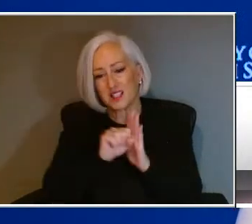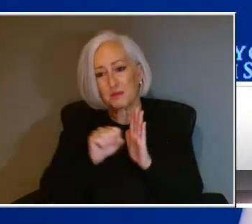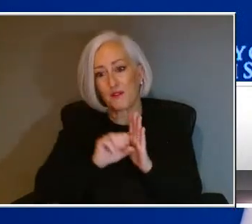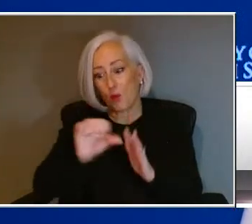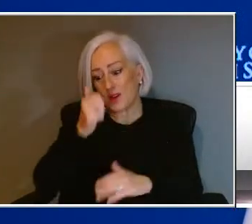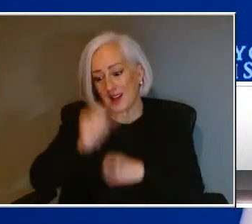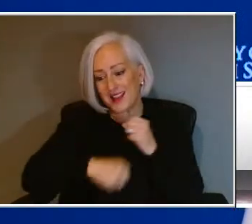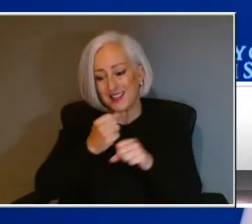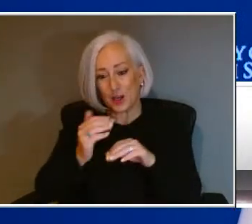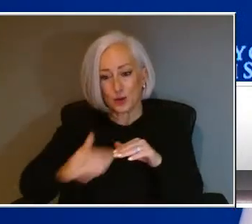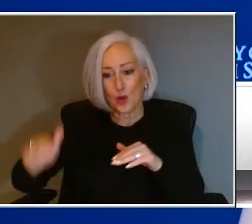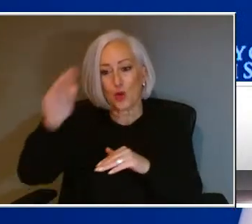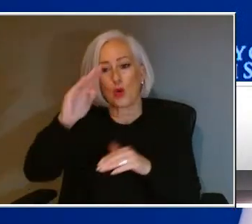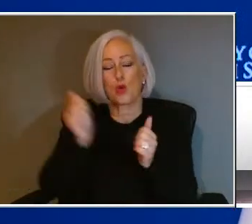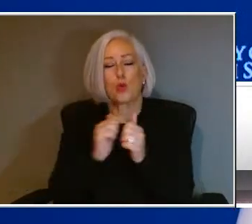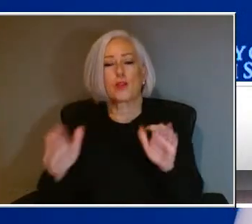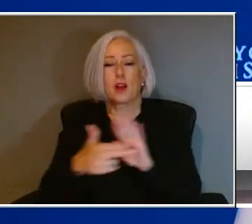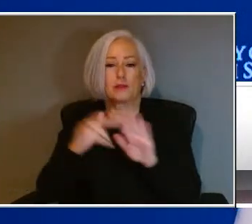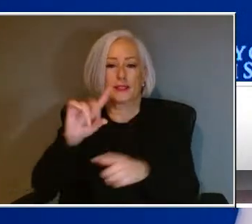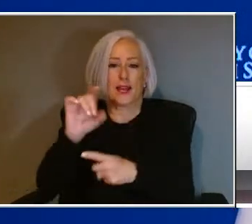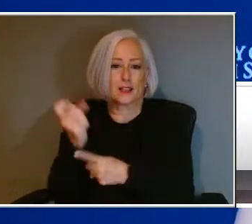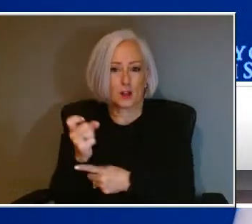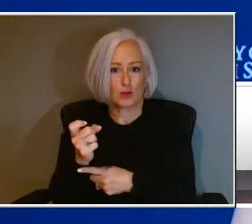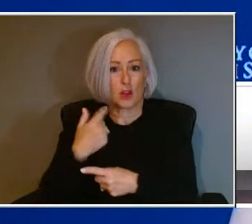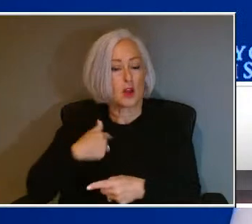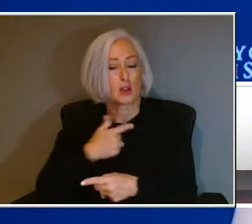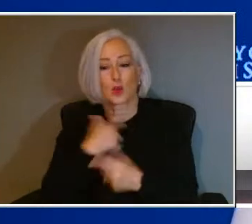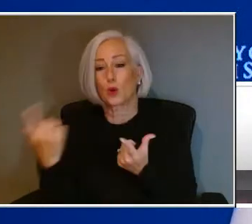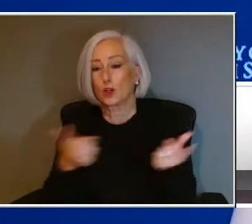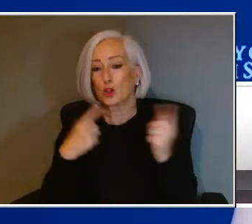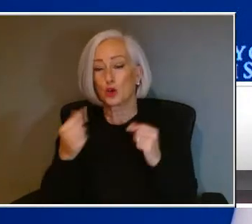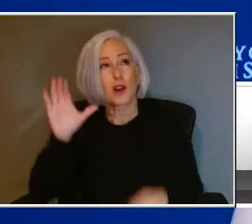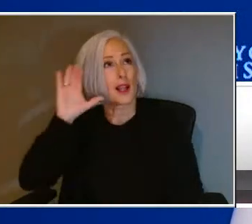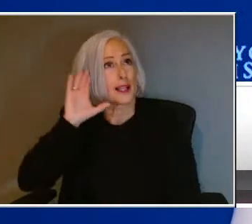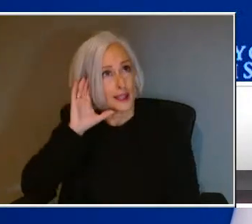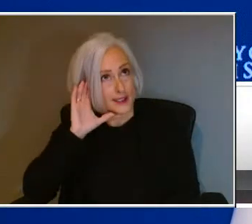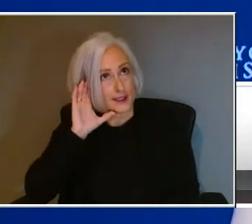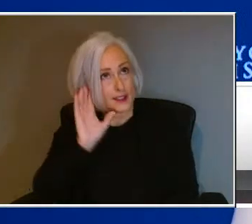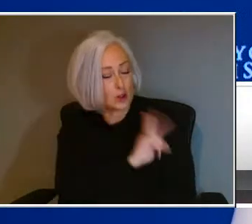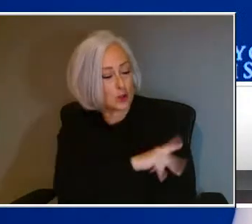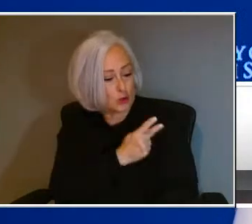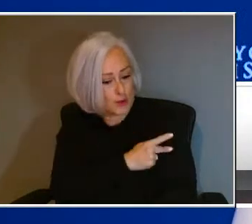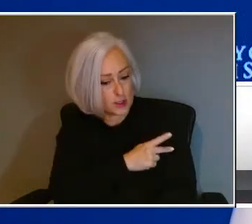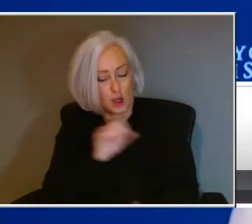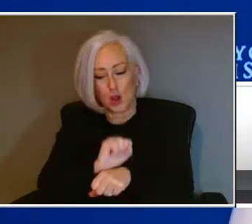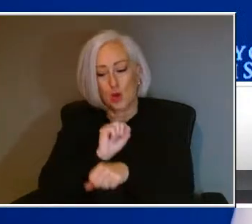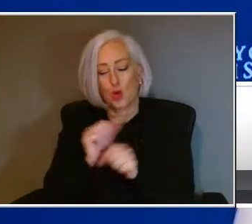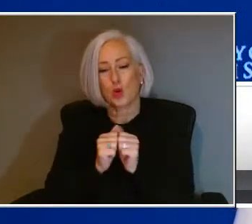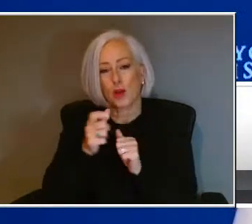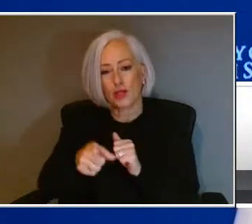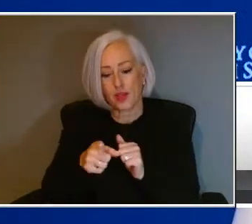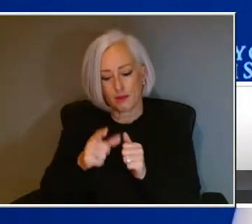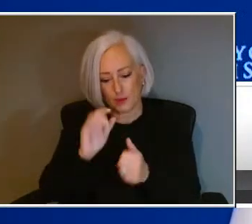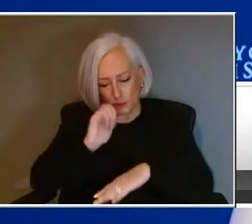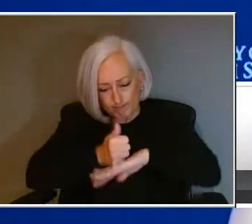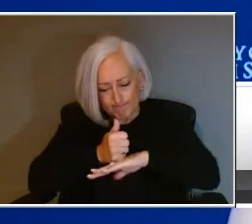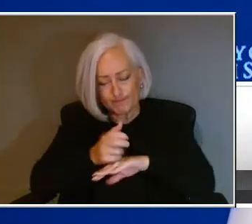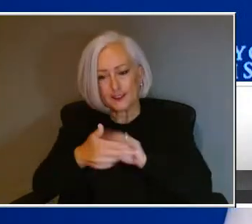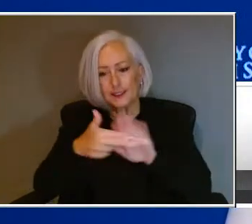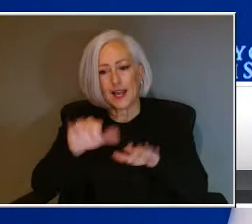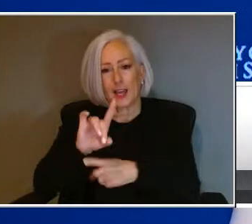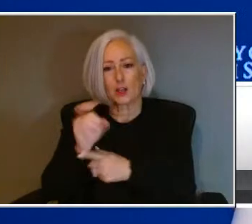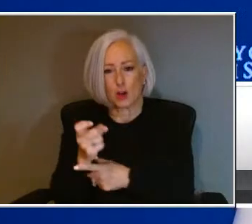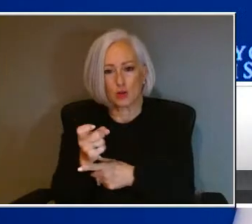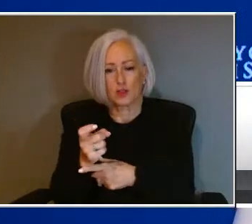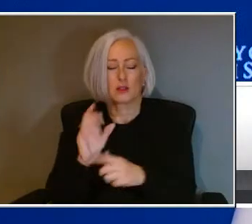something, the most important thing that we do is listen to our patients and work with them to establish a diagnosis. And that's something that we can